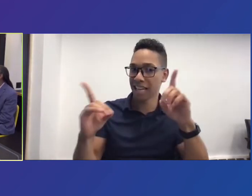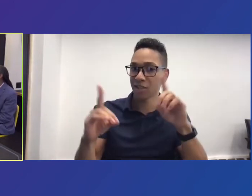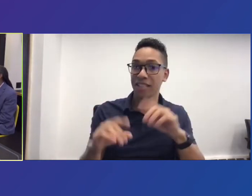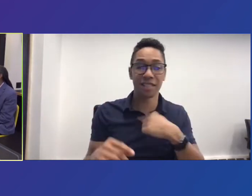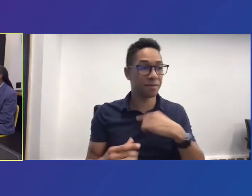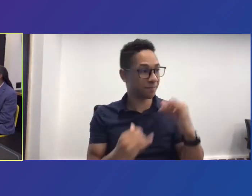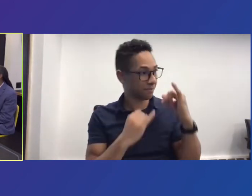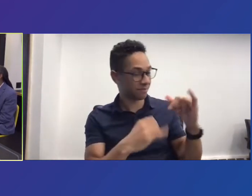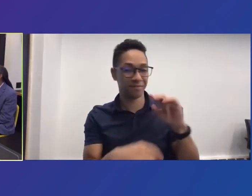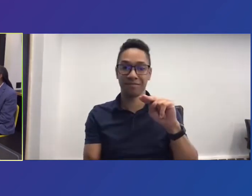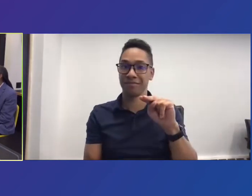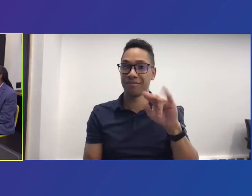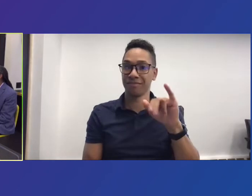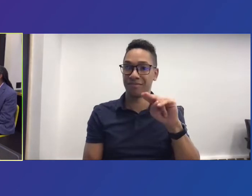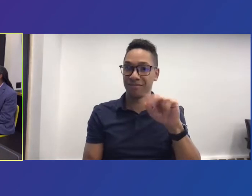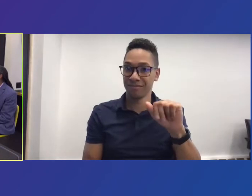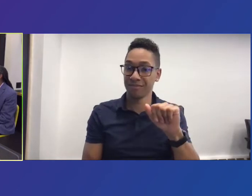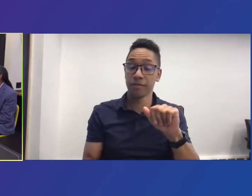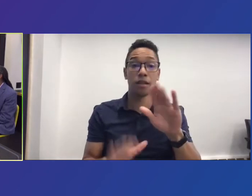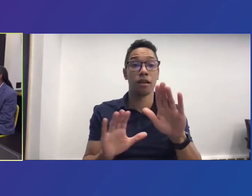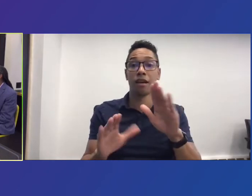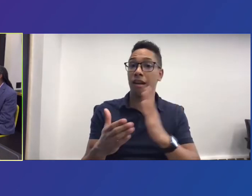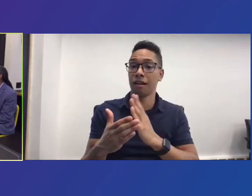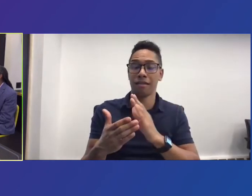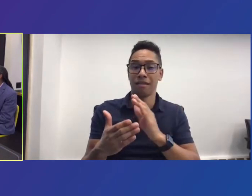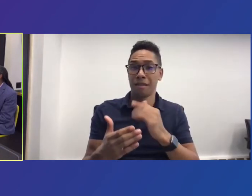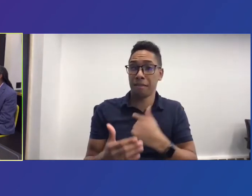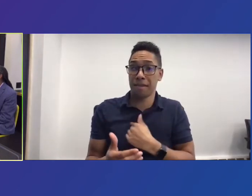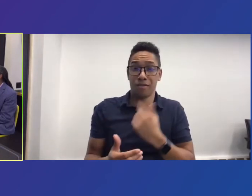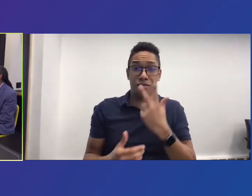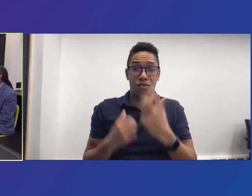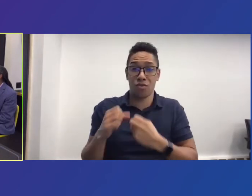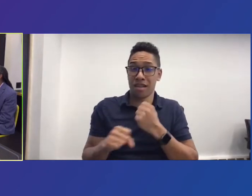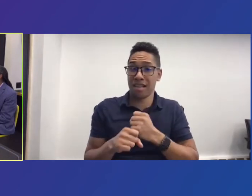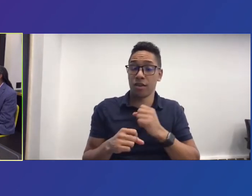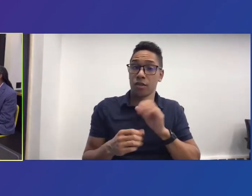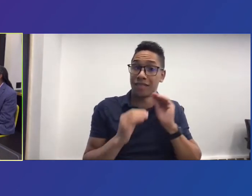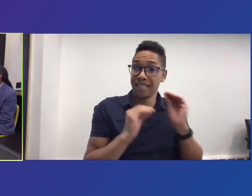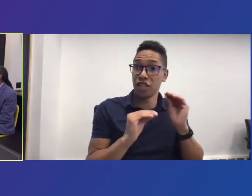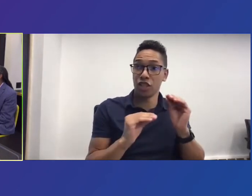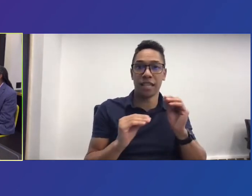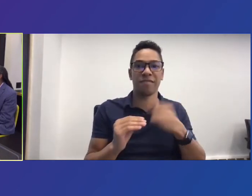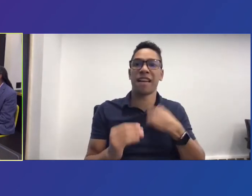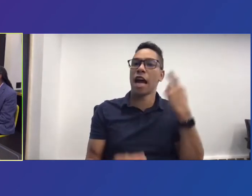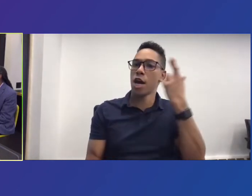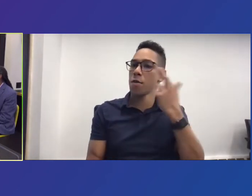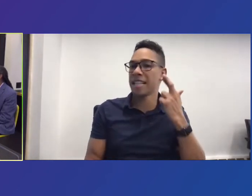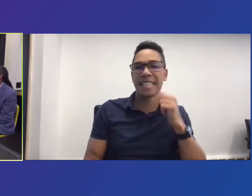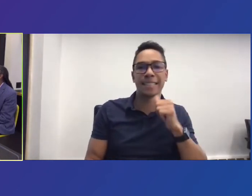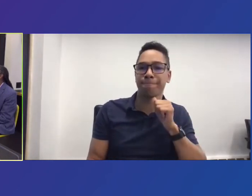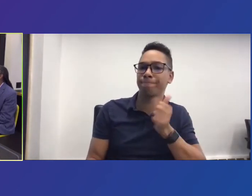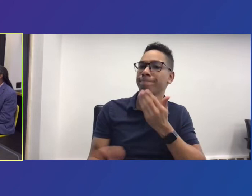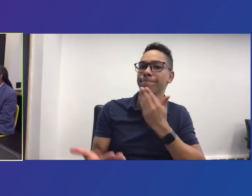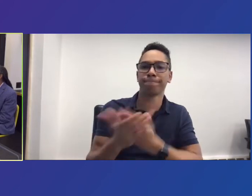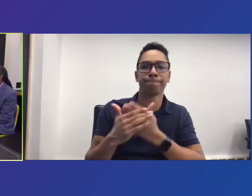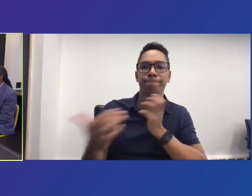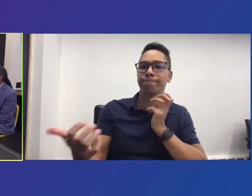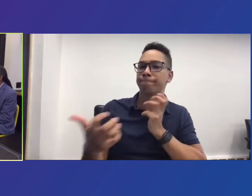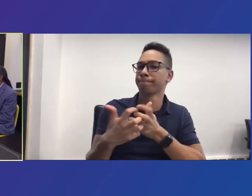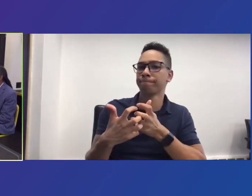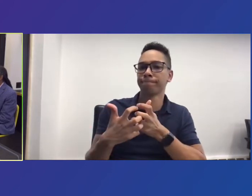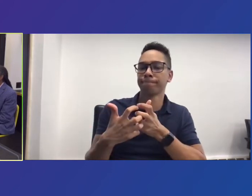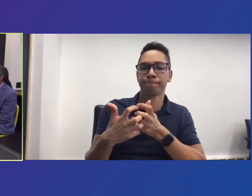think the dance education program here is wonderful, but my 3 years in public school teaching taught me this is not for me. And so